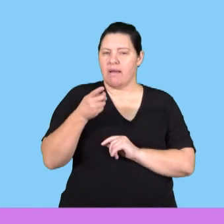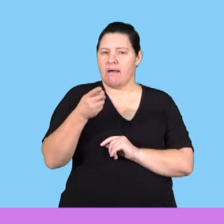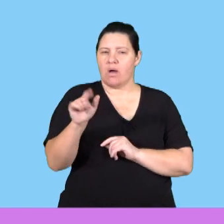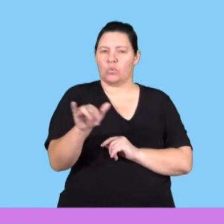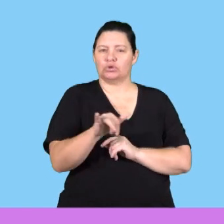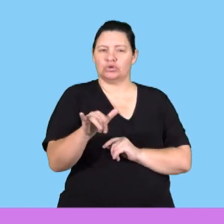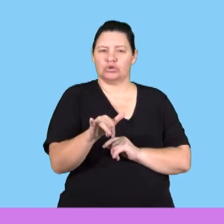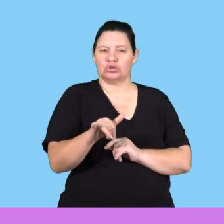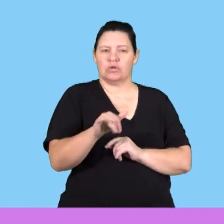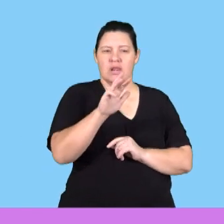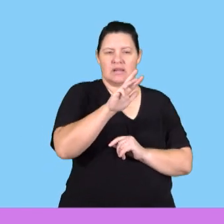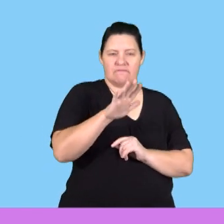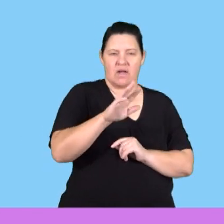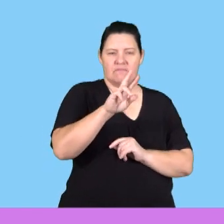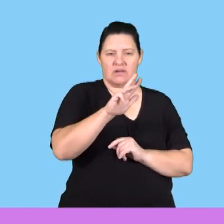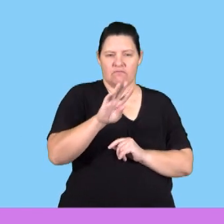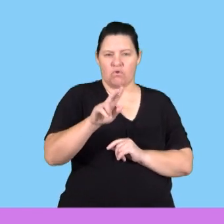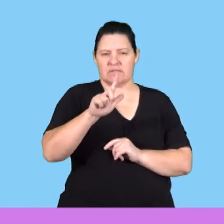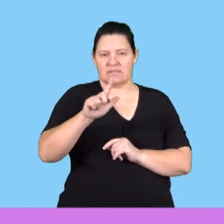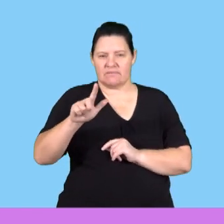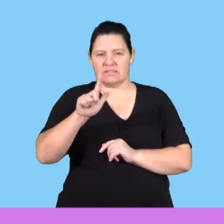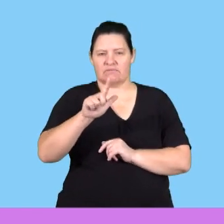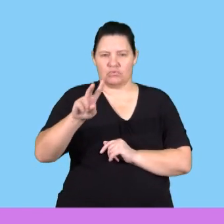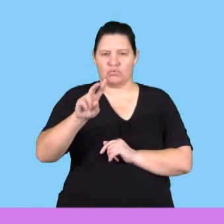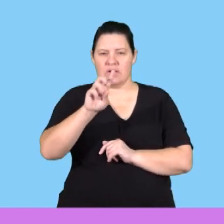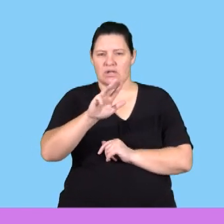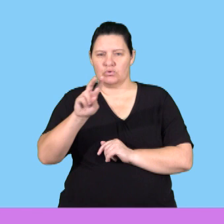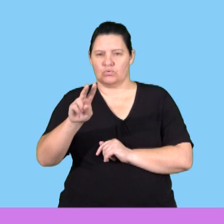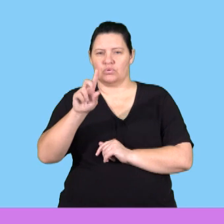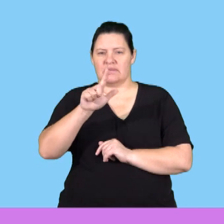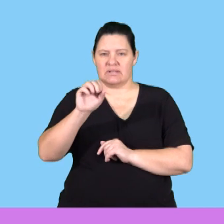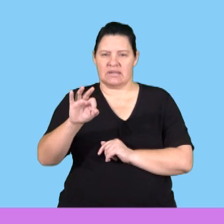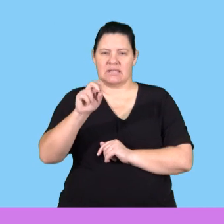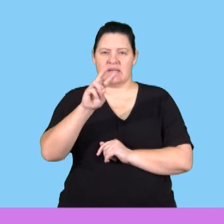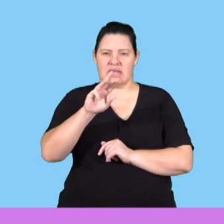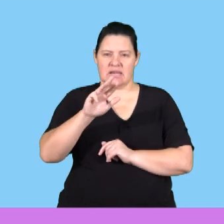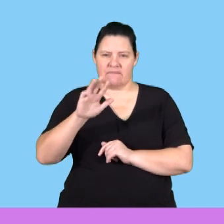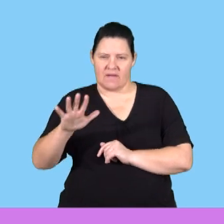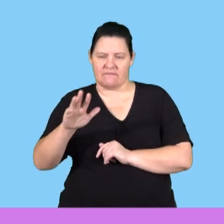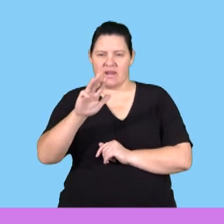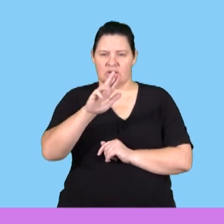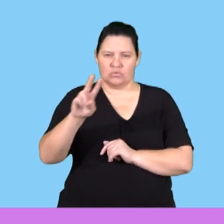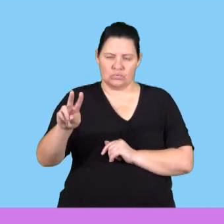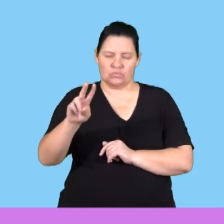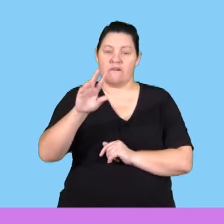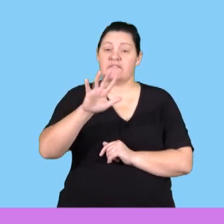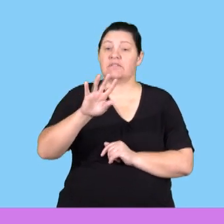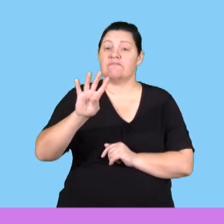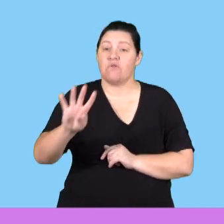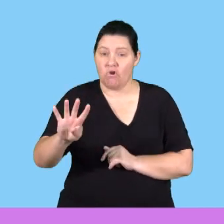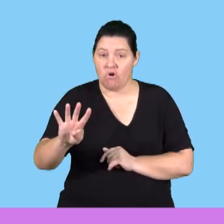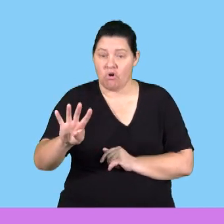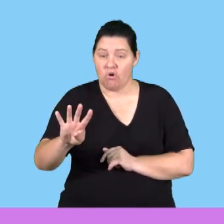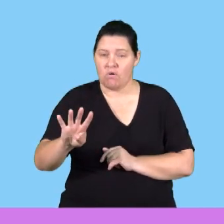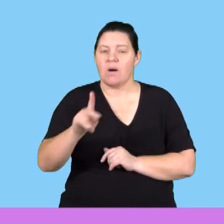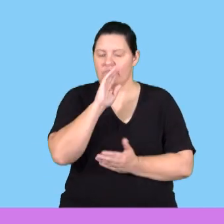lowest number. Right? So let's go through them. 95, 94, 77, 72, 92, 73, 95,